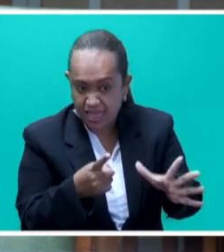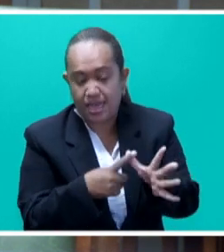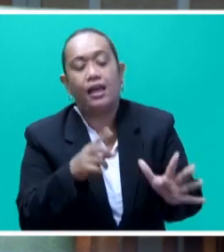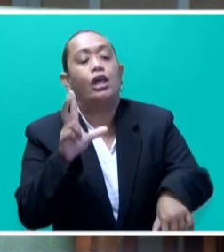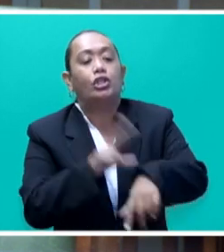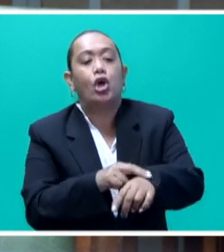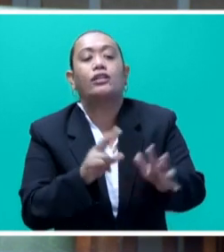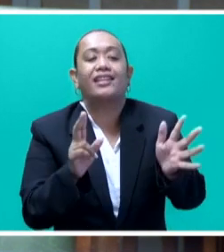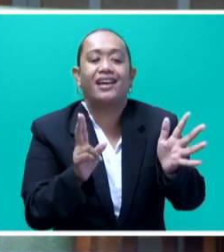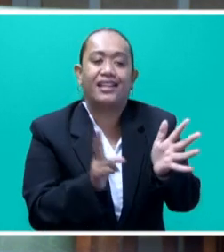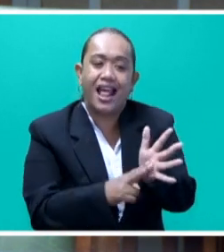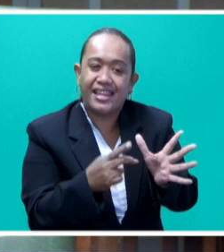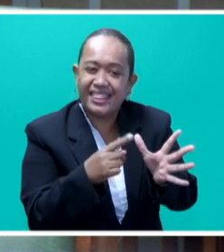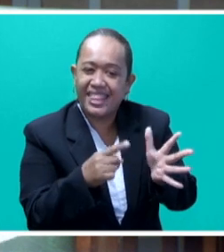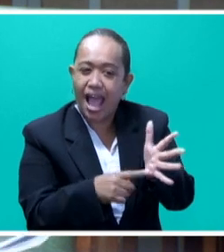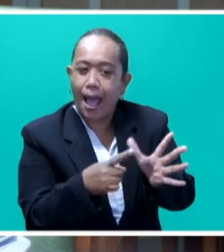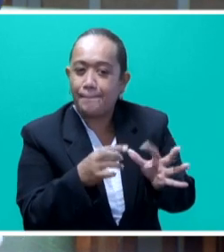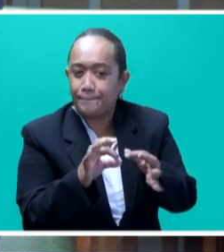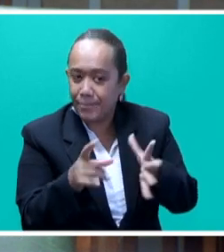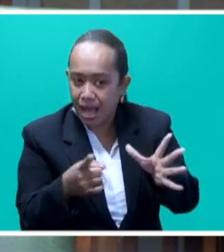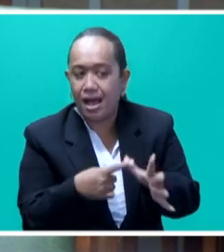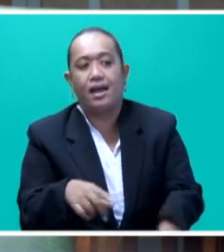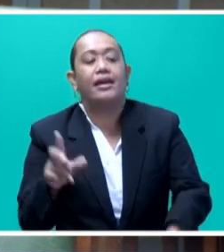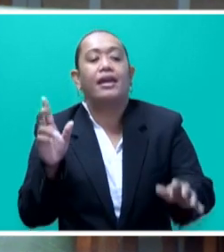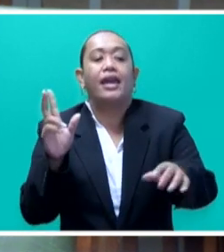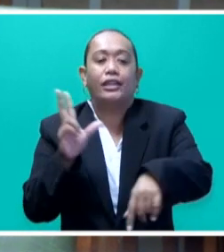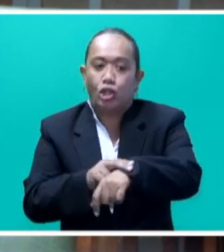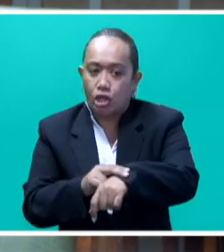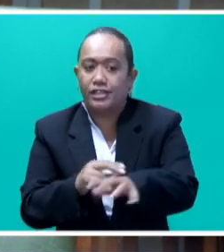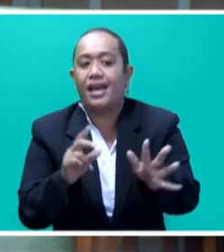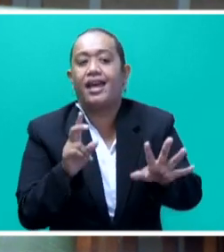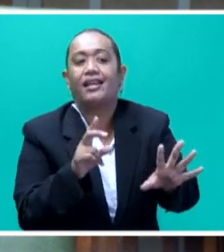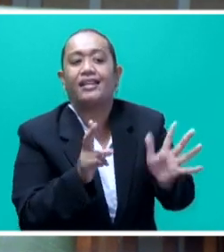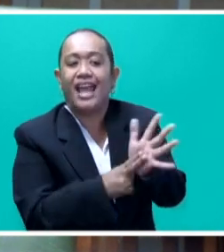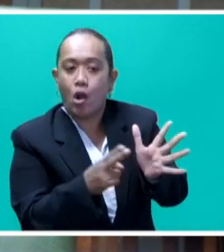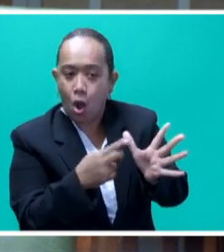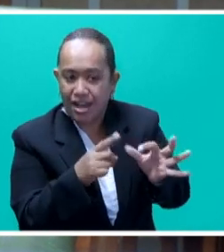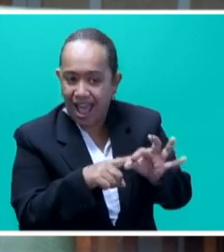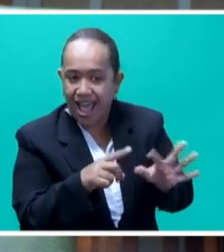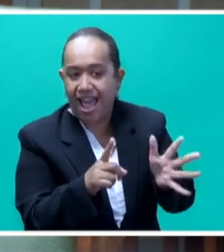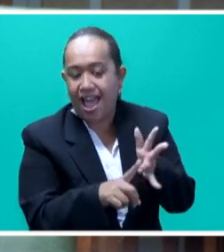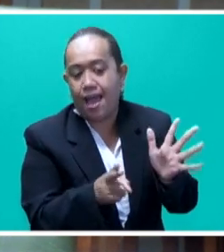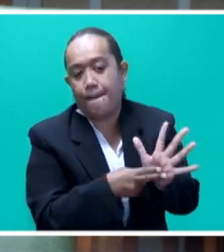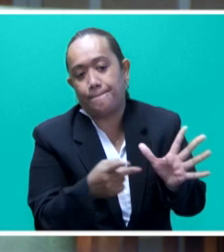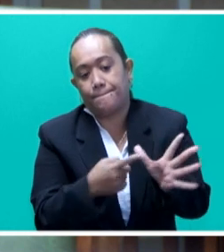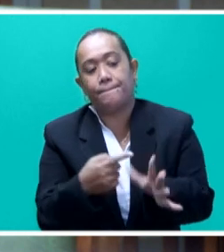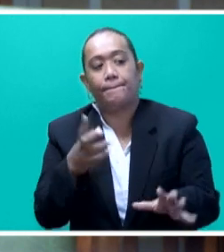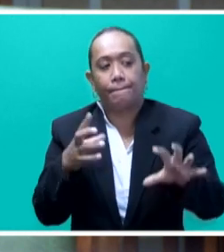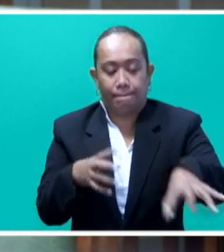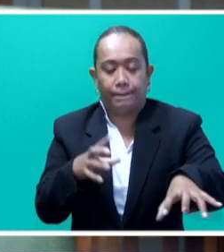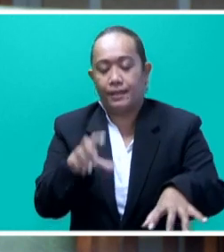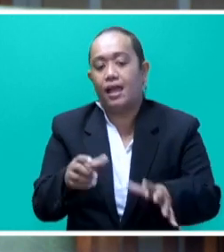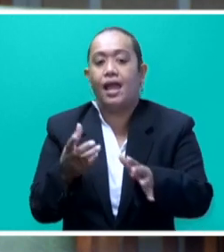Dr. Tupo Rangona. Latoka, which is the only one, again, Zen is there too, and they're in 15